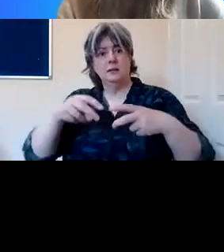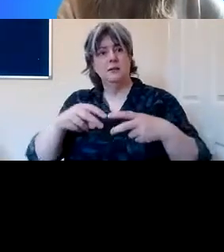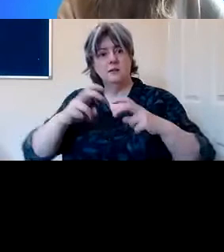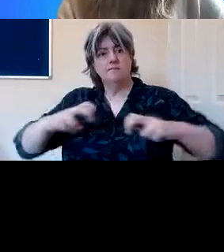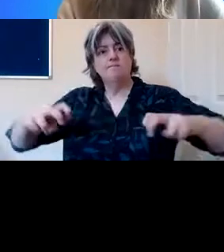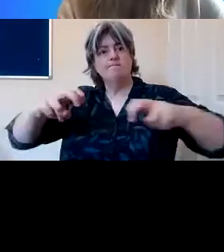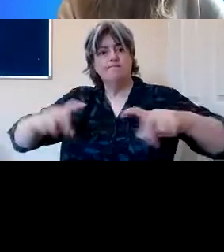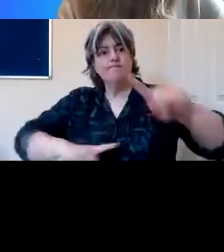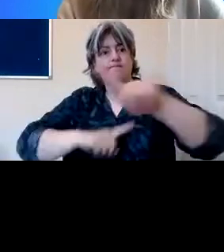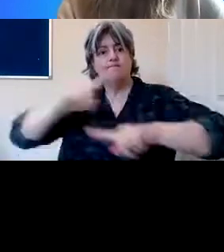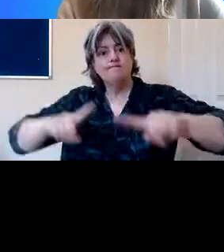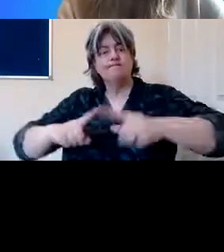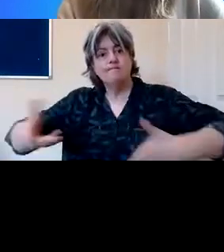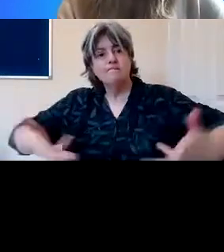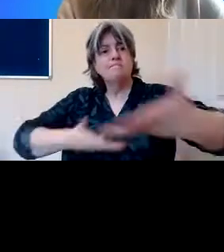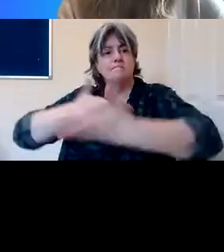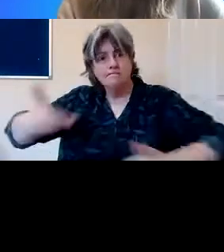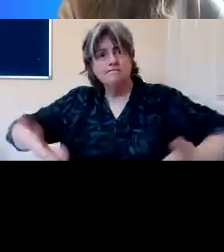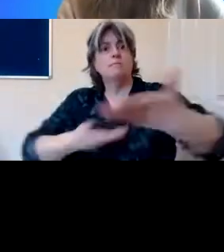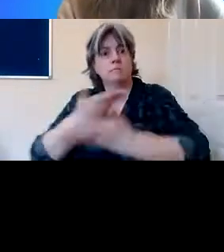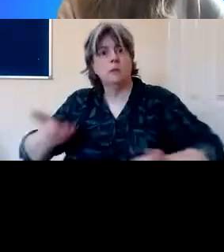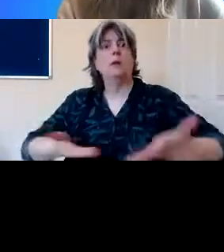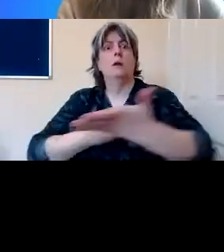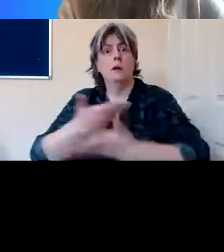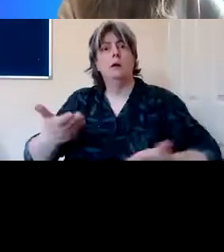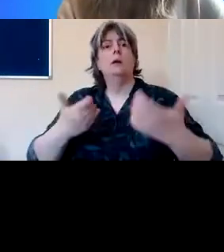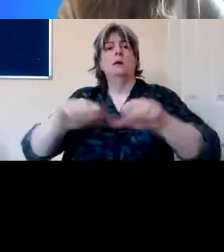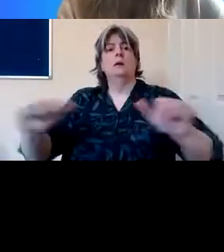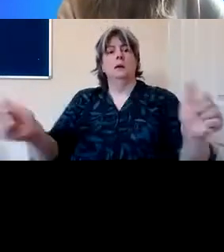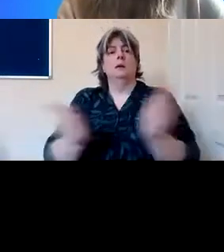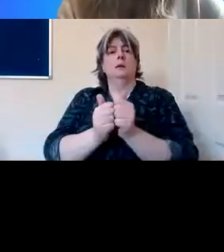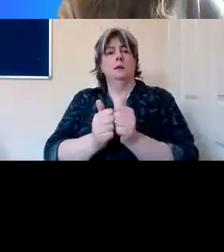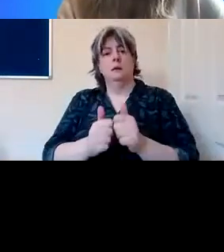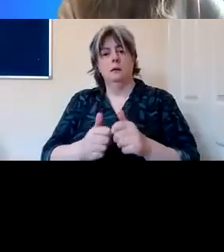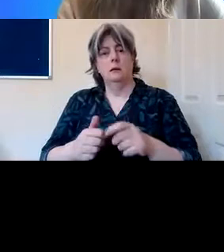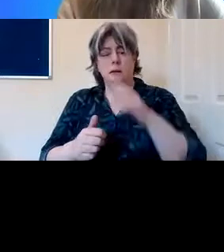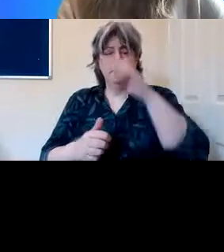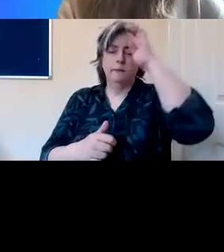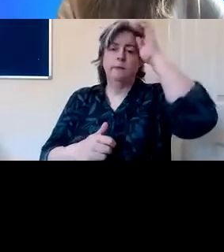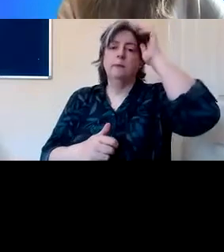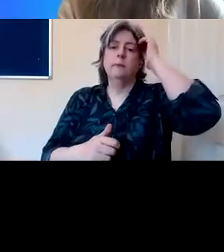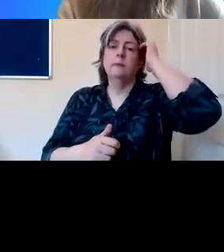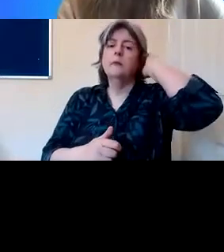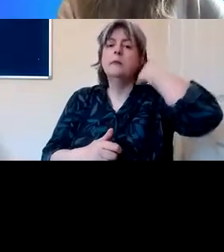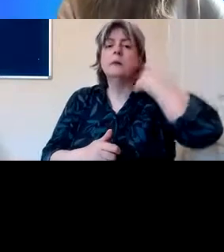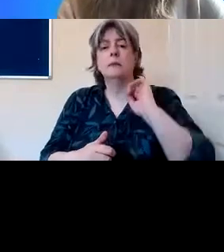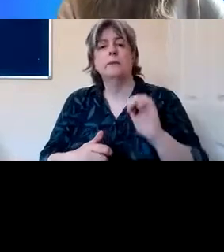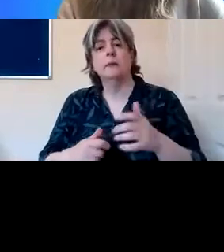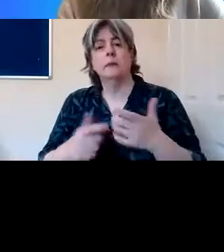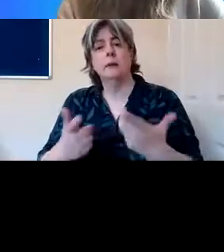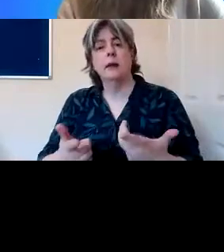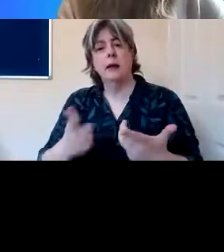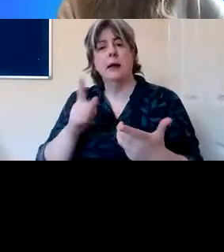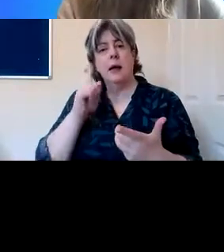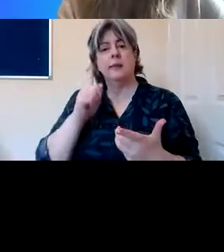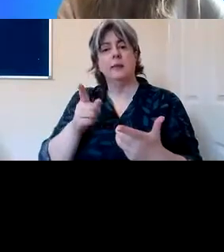figured it out and come to a consensus. And I think that is unusual in the UK. I think it's posed some problems to some of the trade